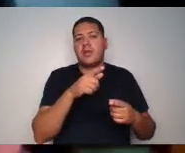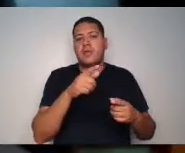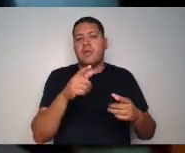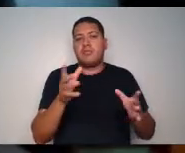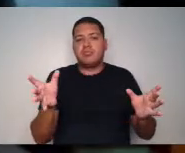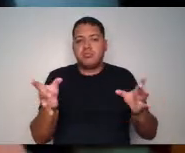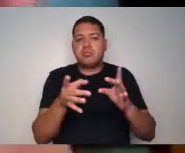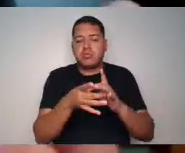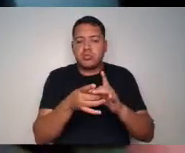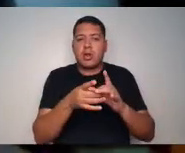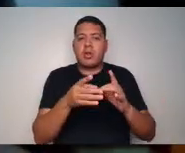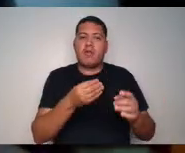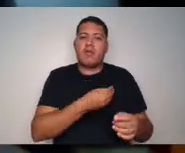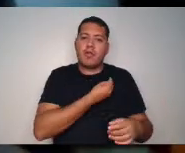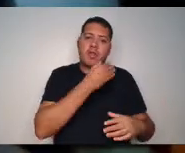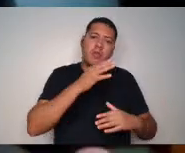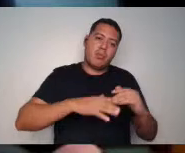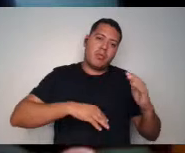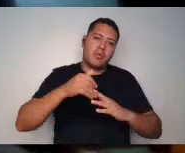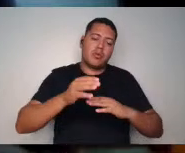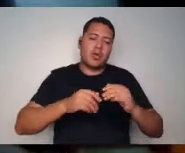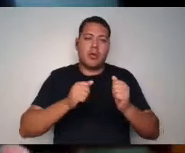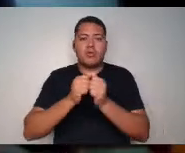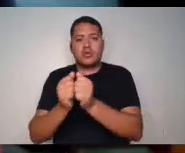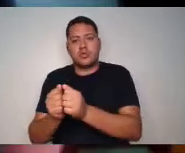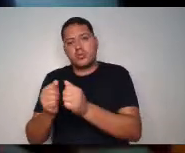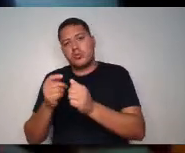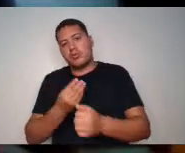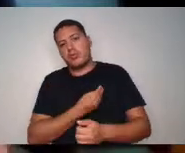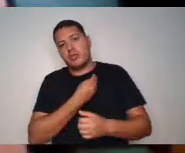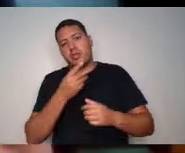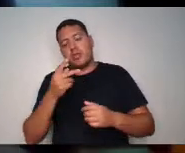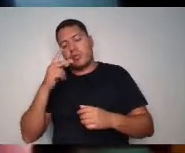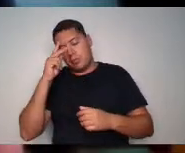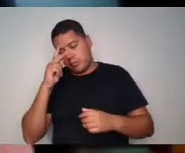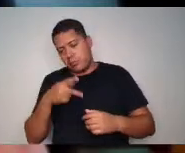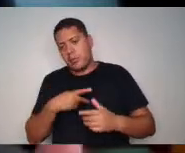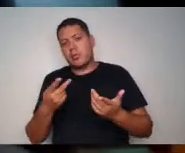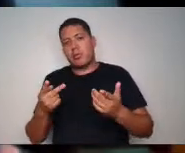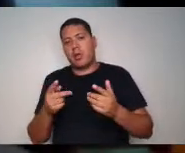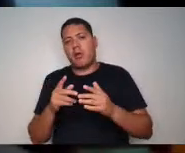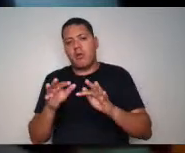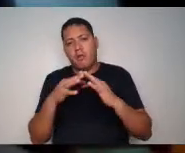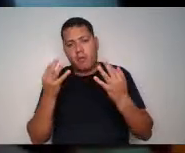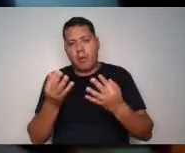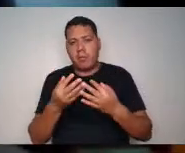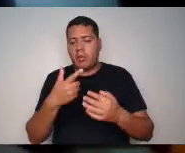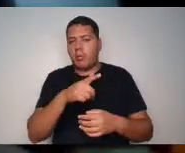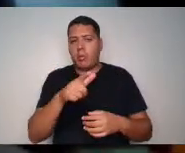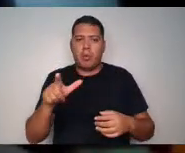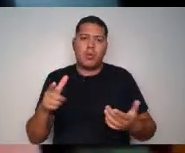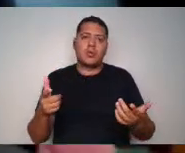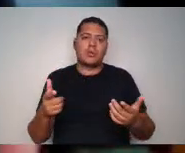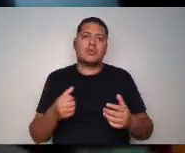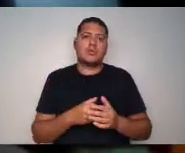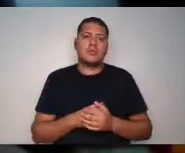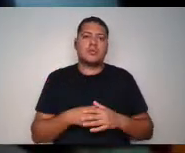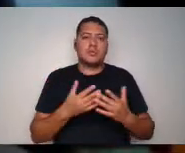their professional life and their work life. They have to compete extenuously,